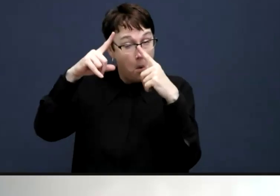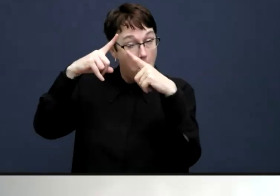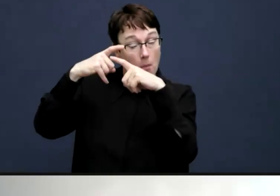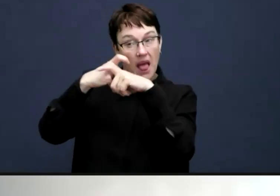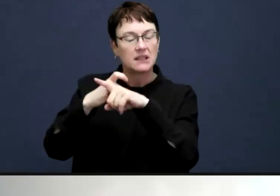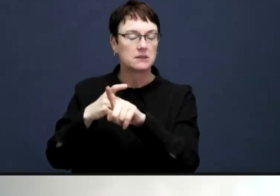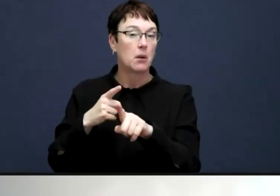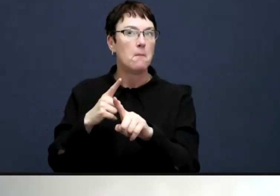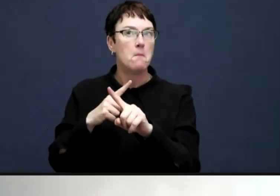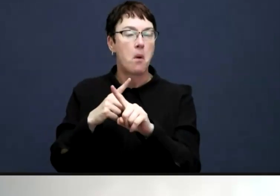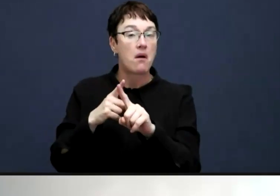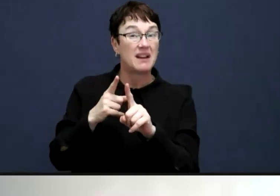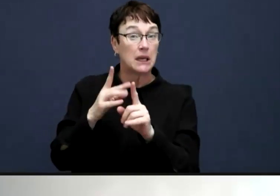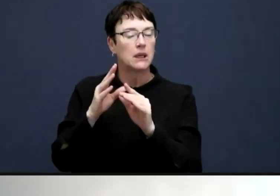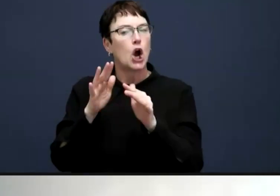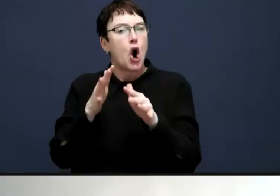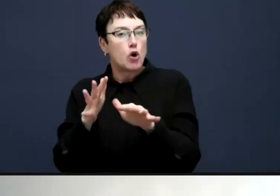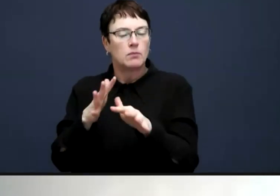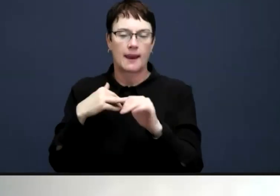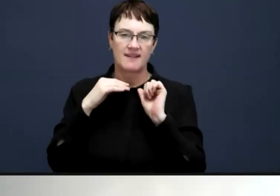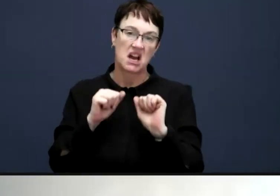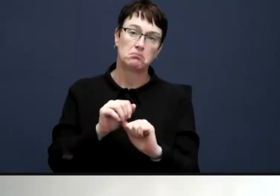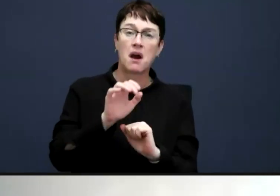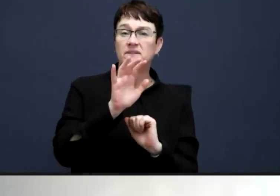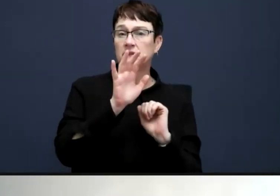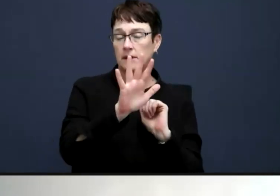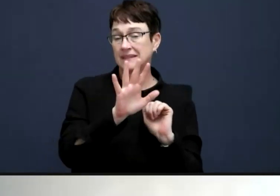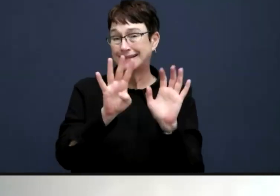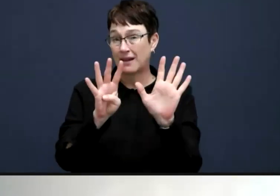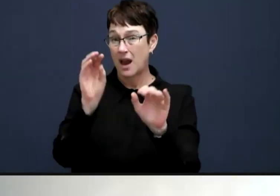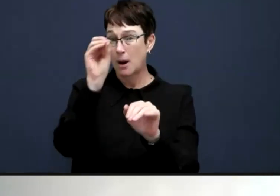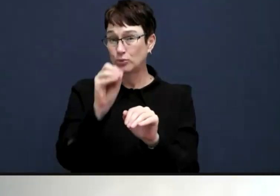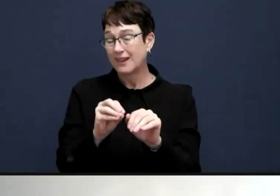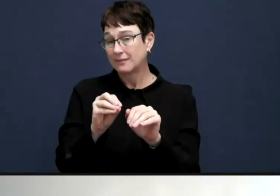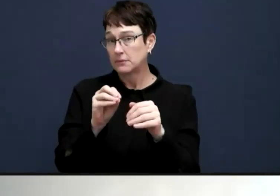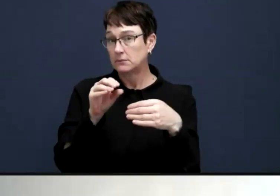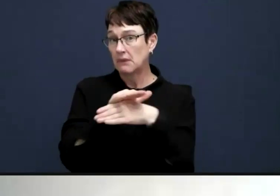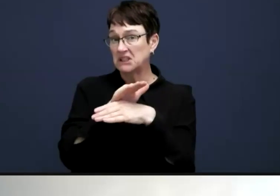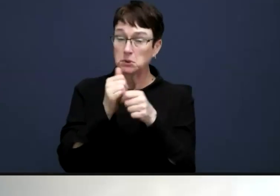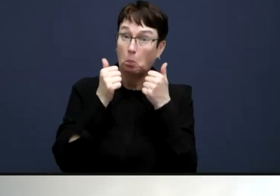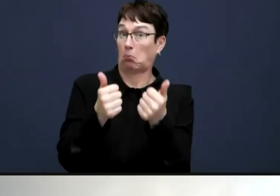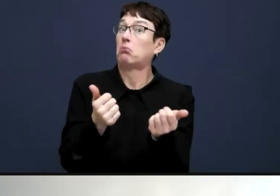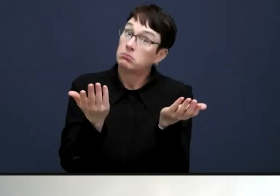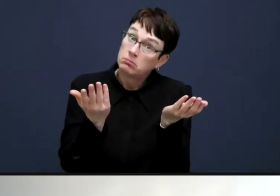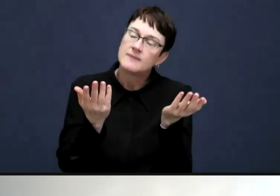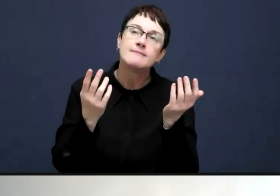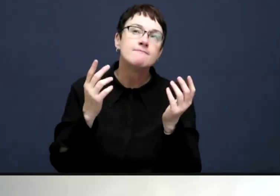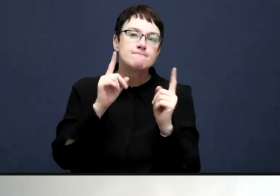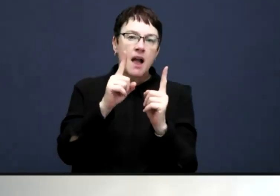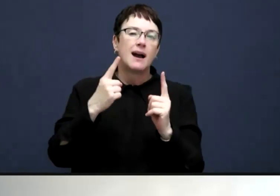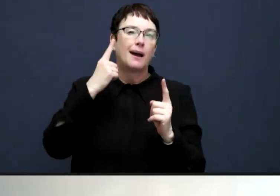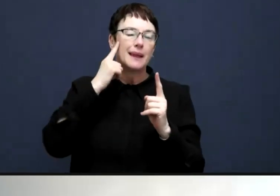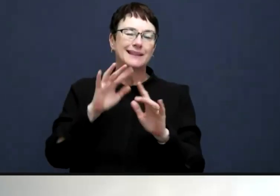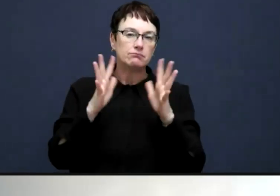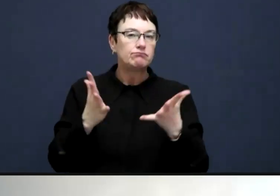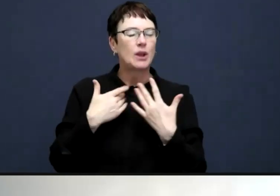feel like I think the industry as a whole is making strides forward in addressing document accessibility. I